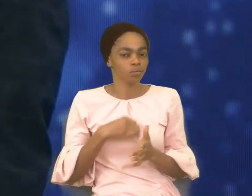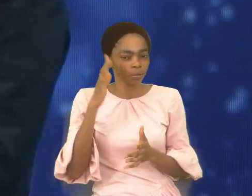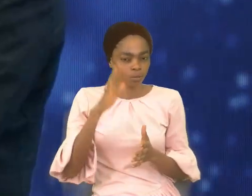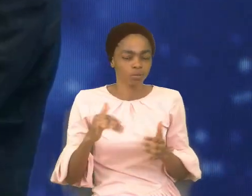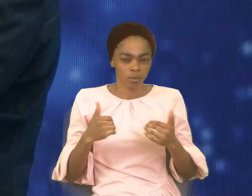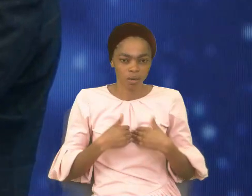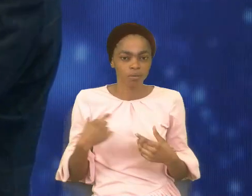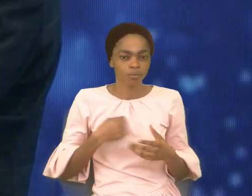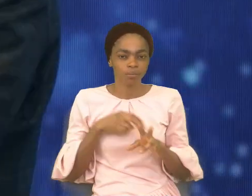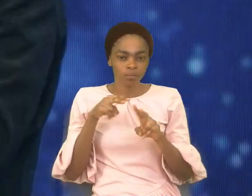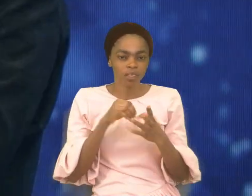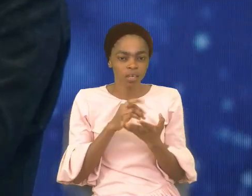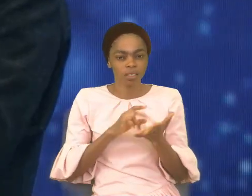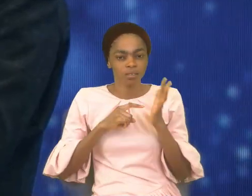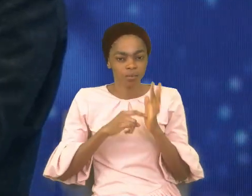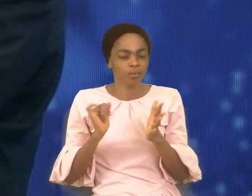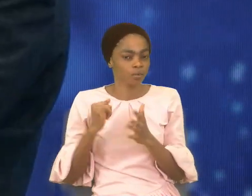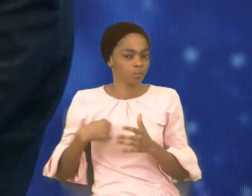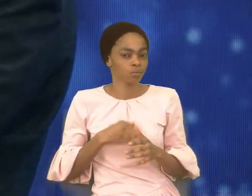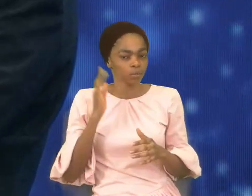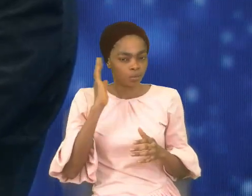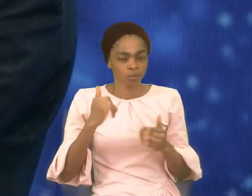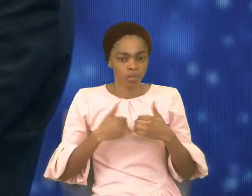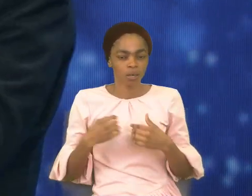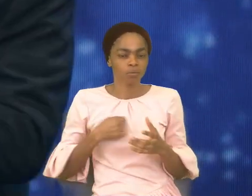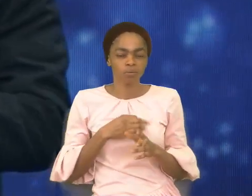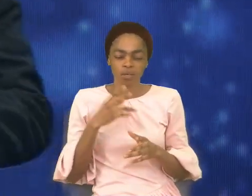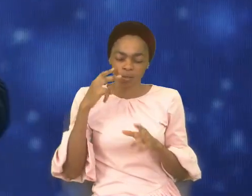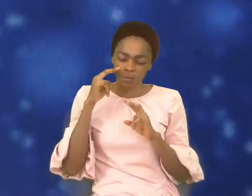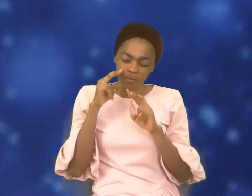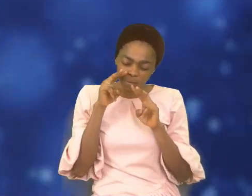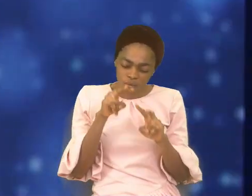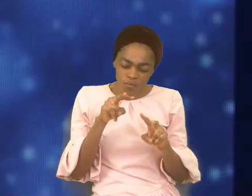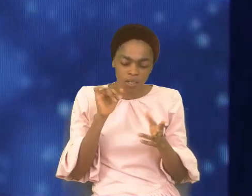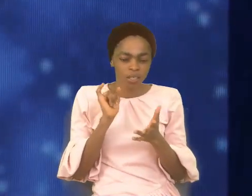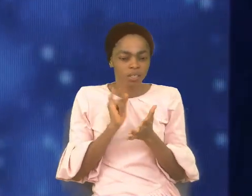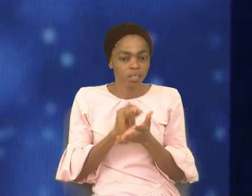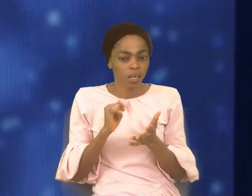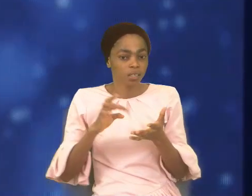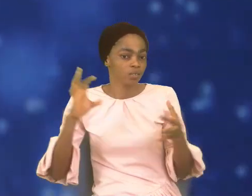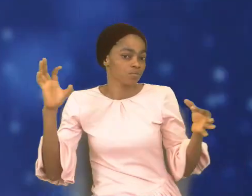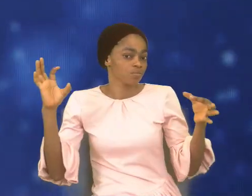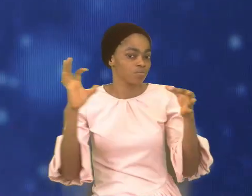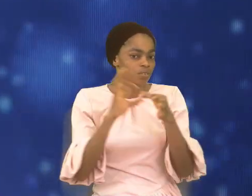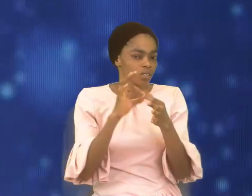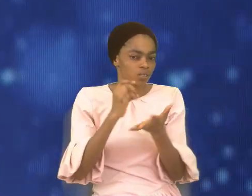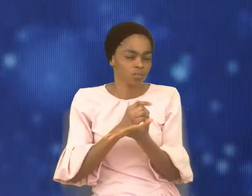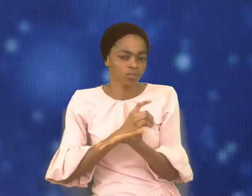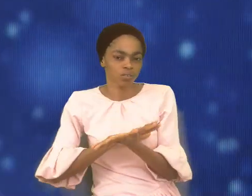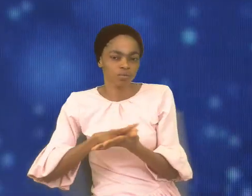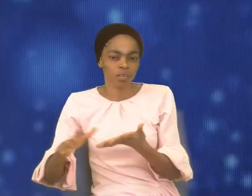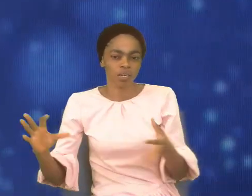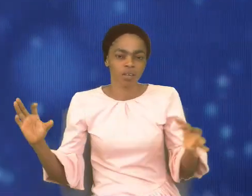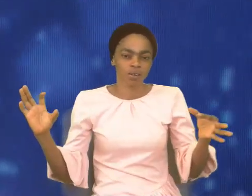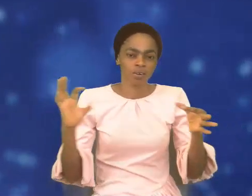that that direct connection, divine connection, actually brings a new revelation in